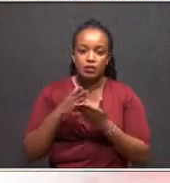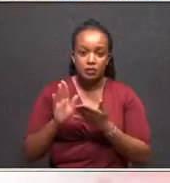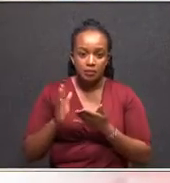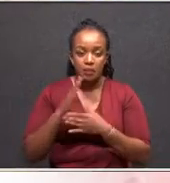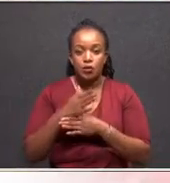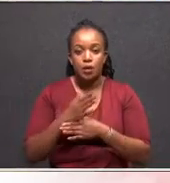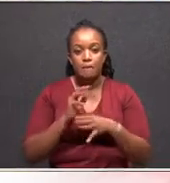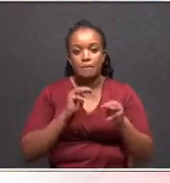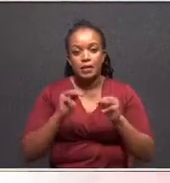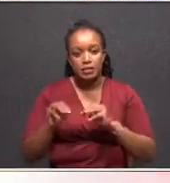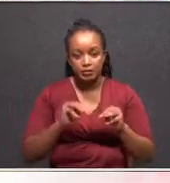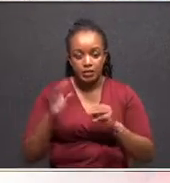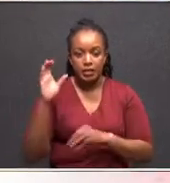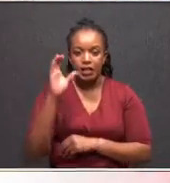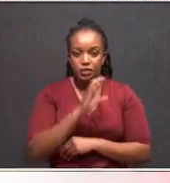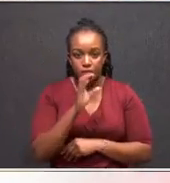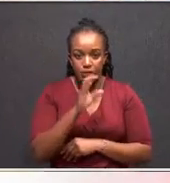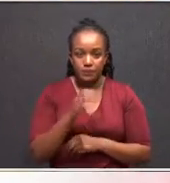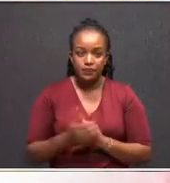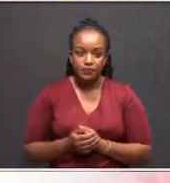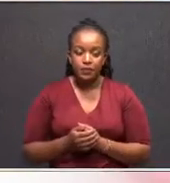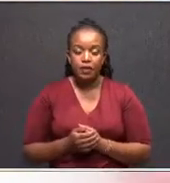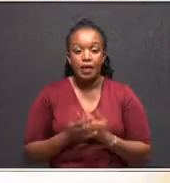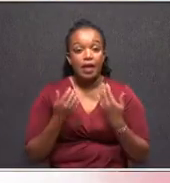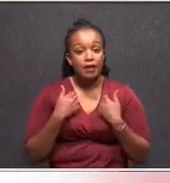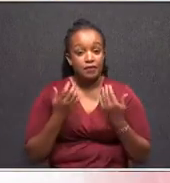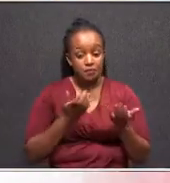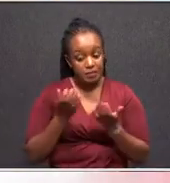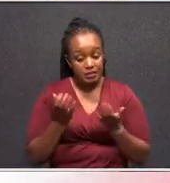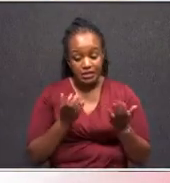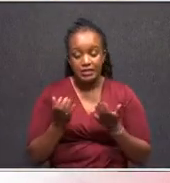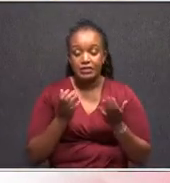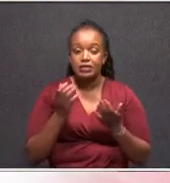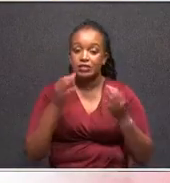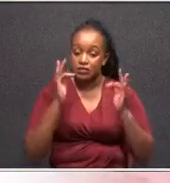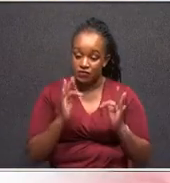management and customers. The retail business is very tricky business. If you play